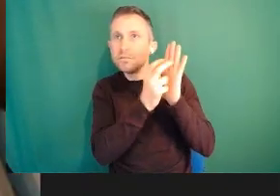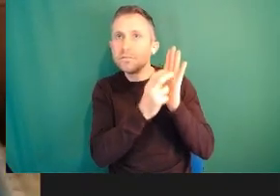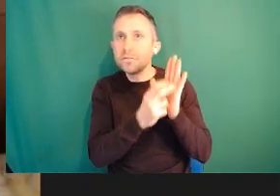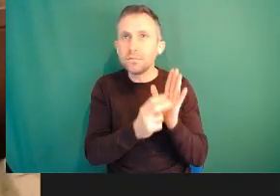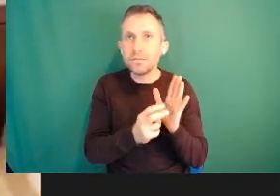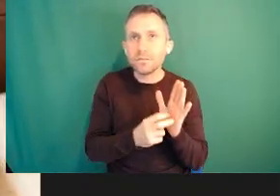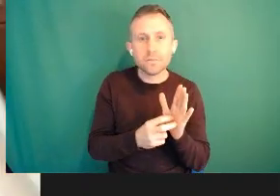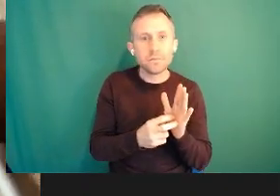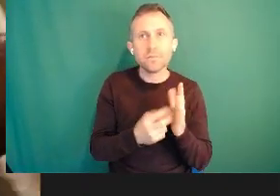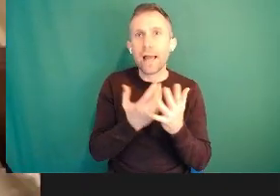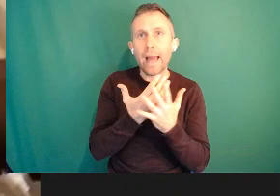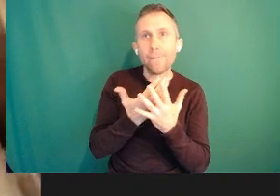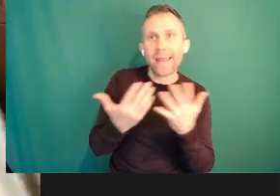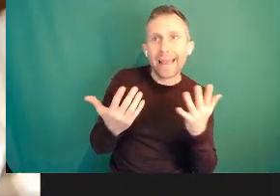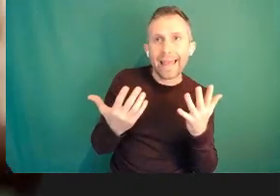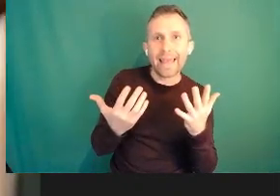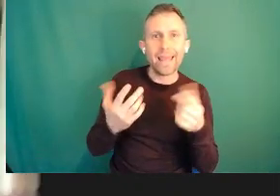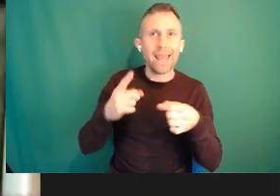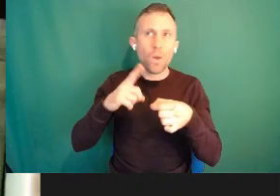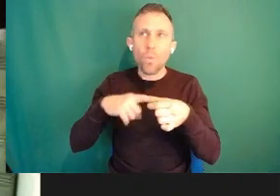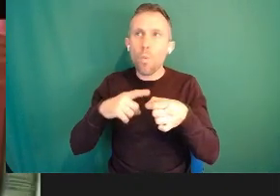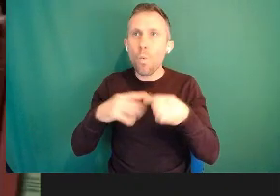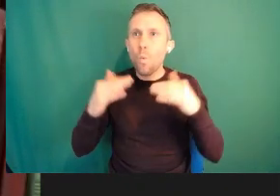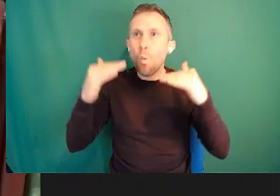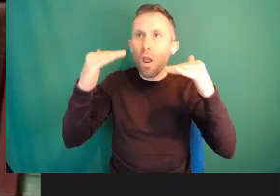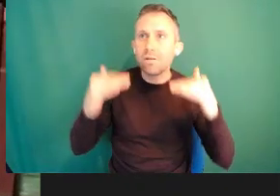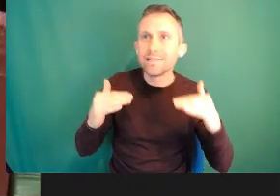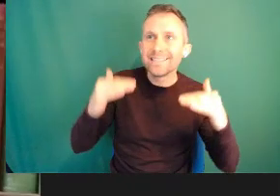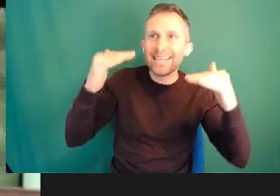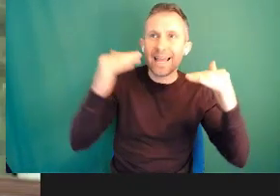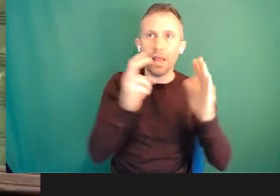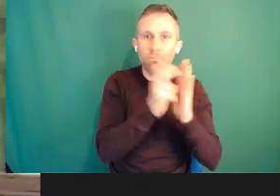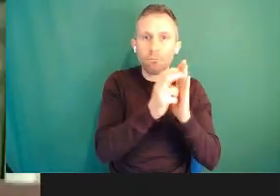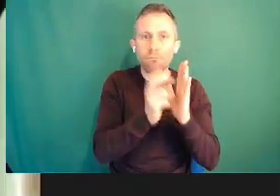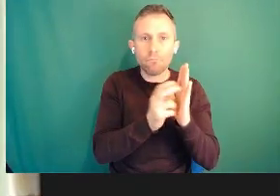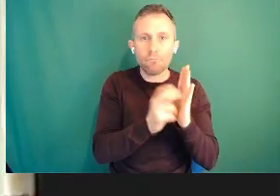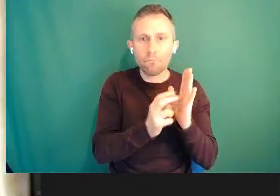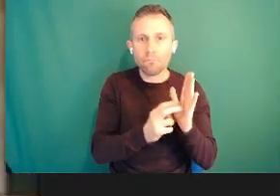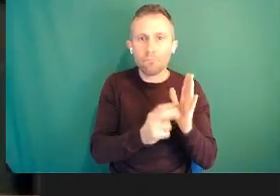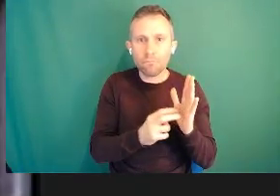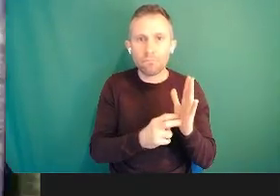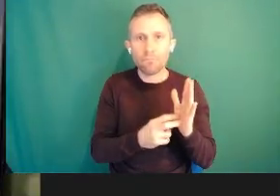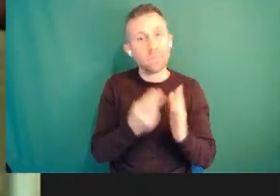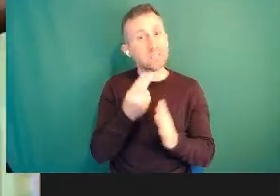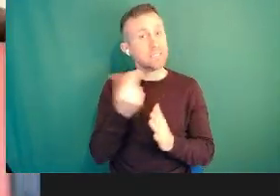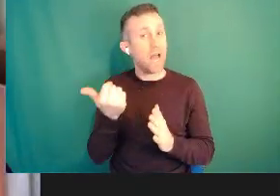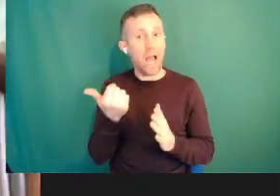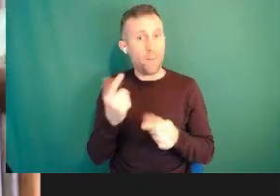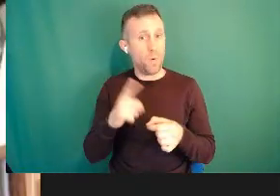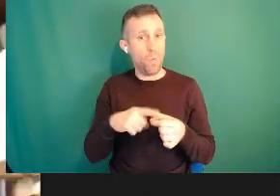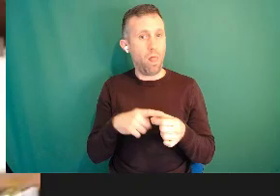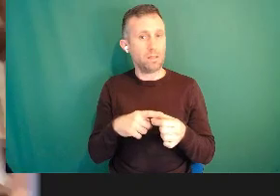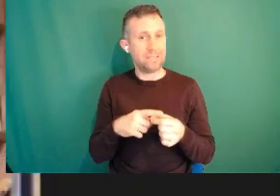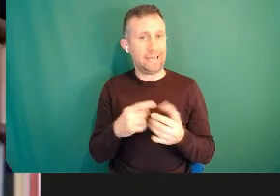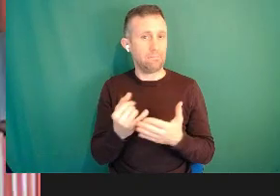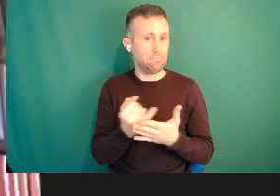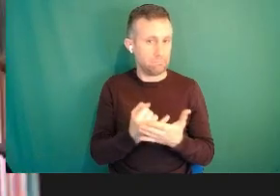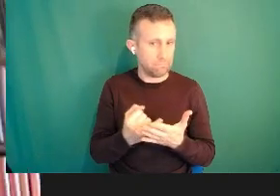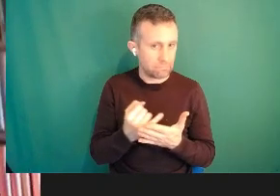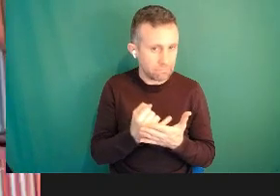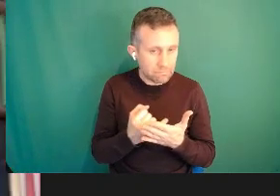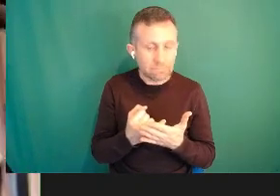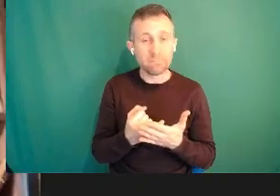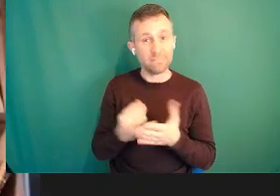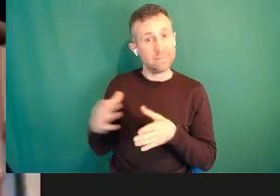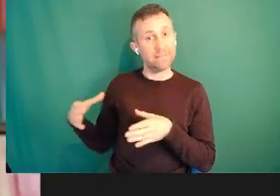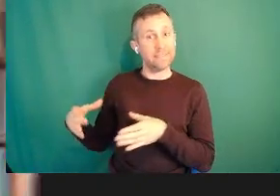kind of poor condition like this. And so they're going through, and until they've made all the way through all the books, we won't know exactly